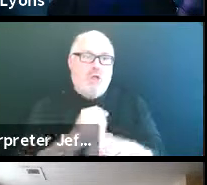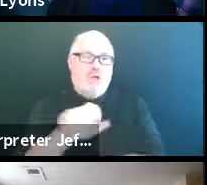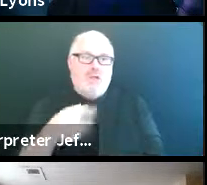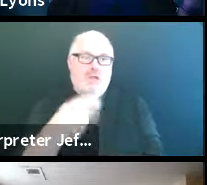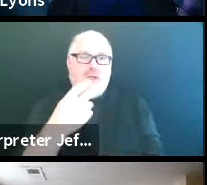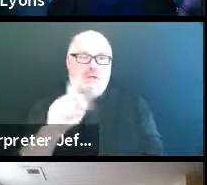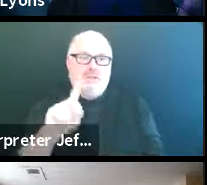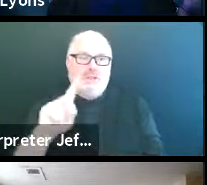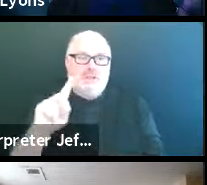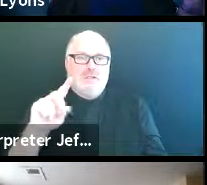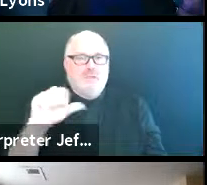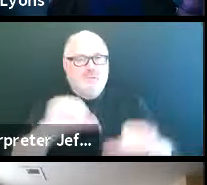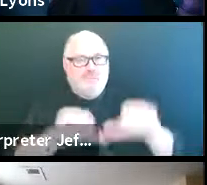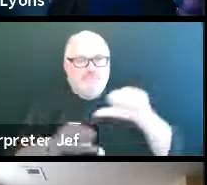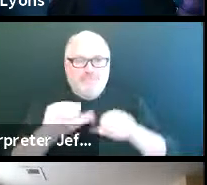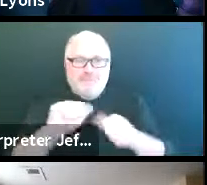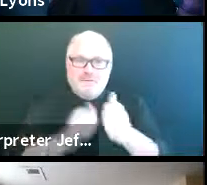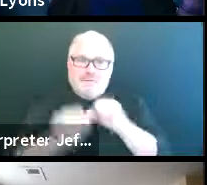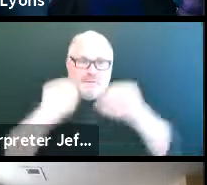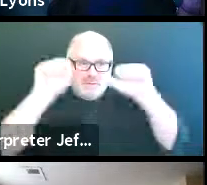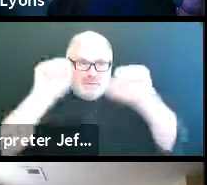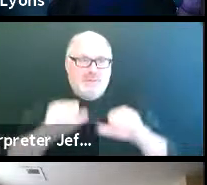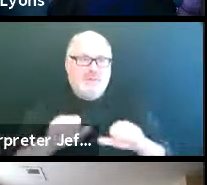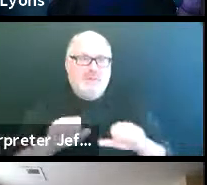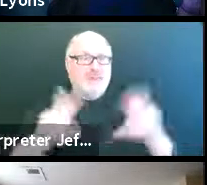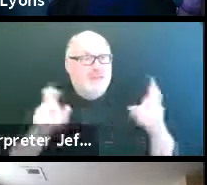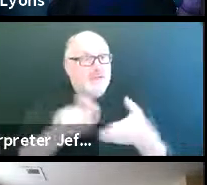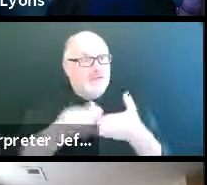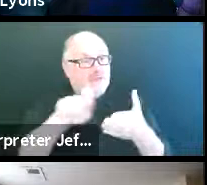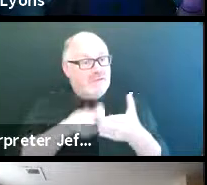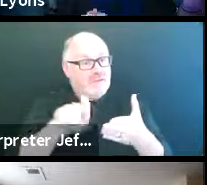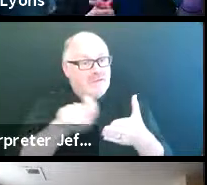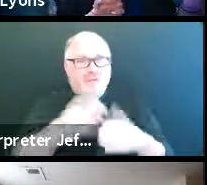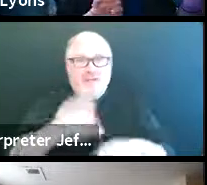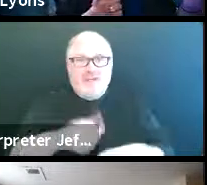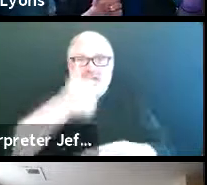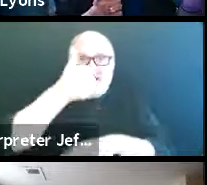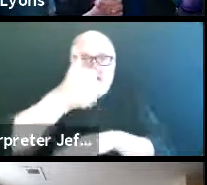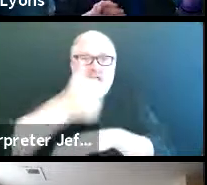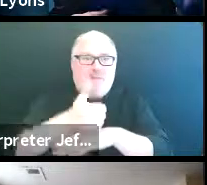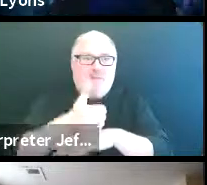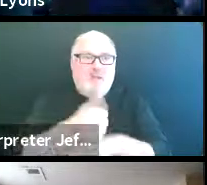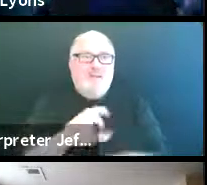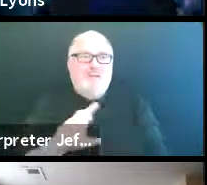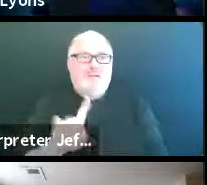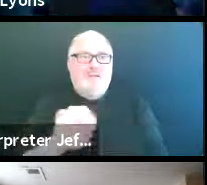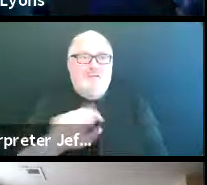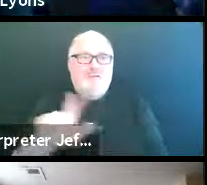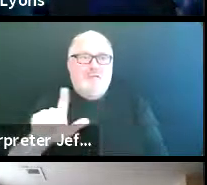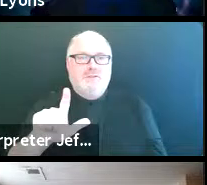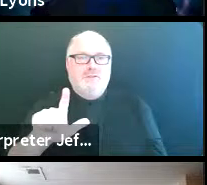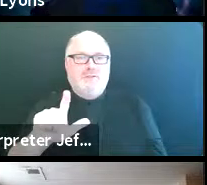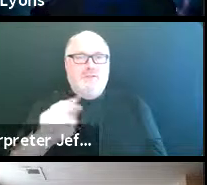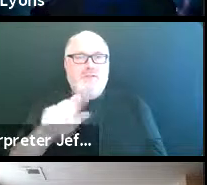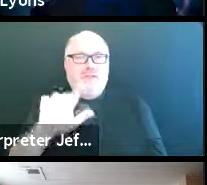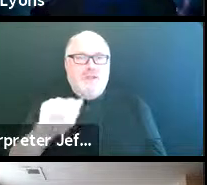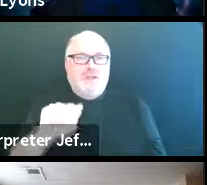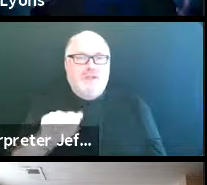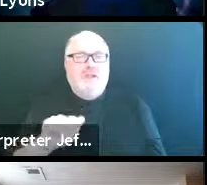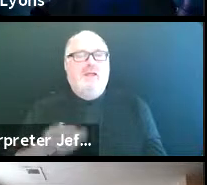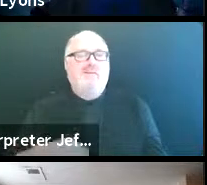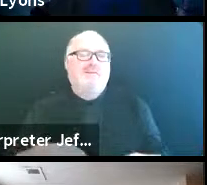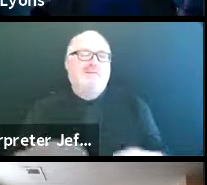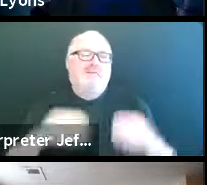Exercise Science, Sport Pedagogy. The title of his dissertation is Implementing Digital Media as a Pedagogical Tool in University